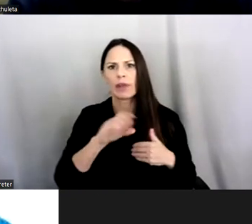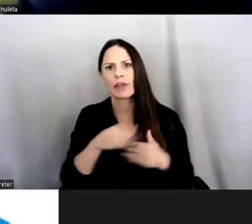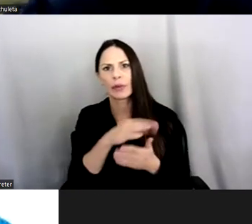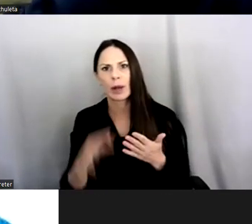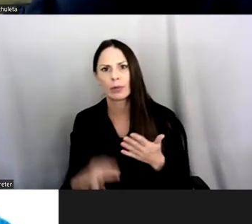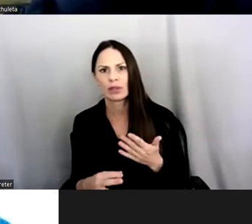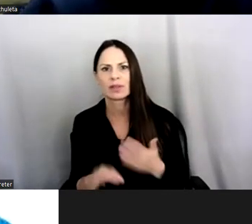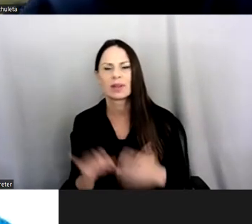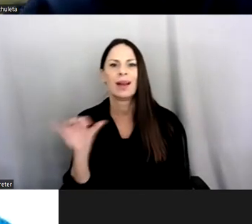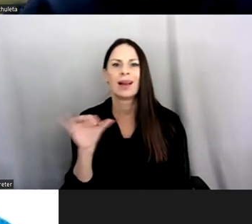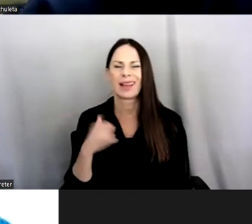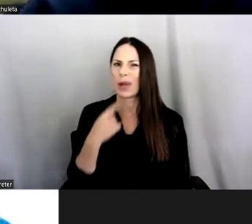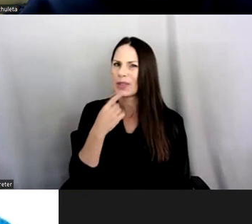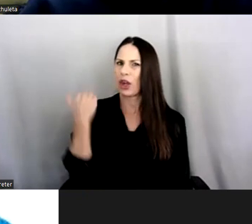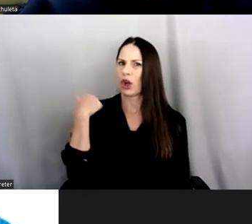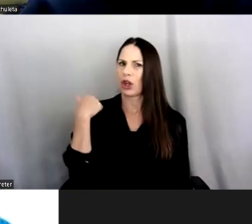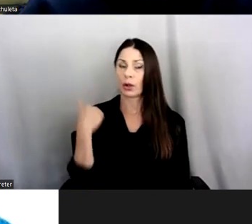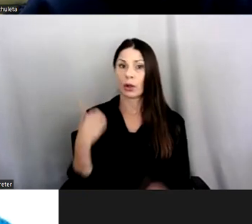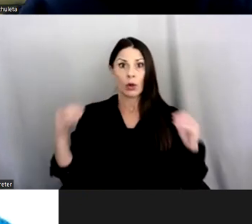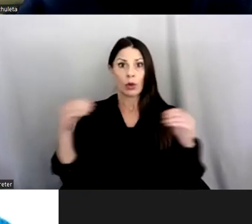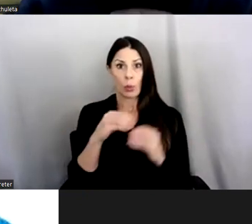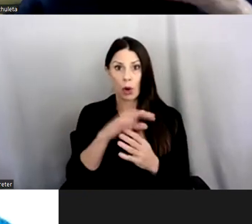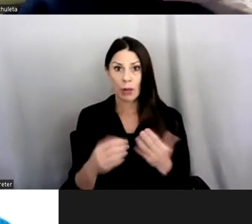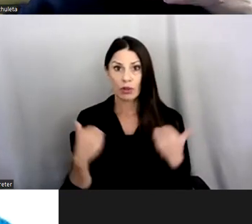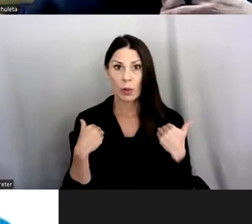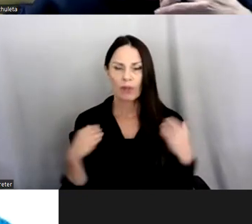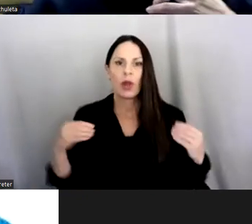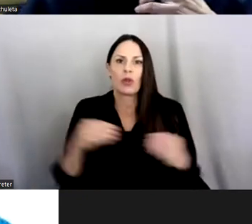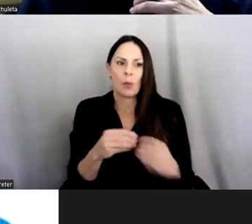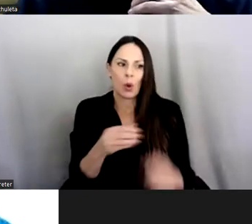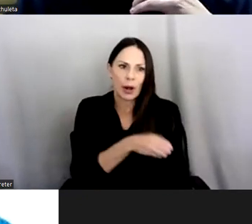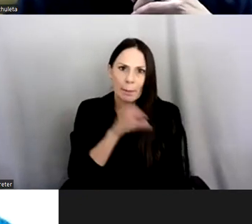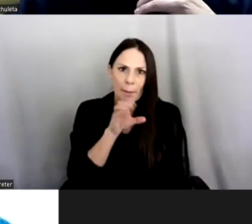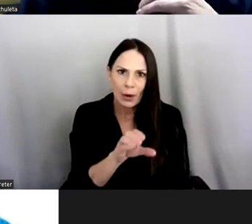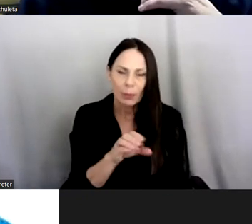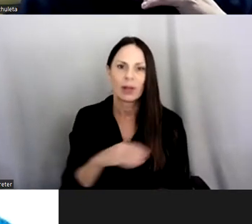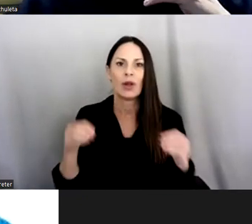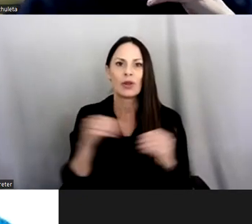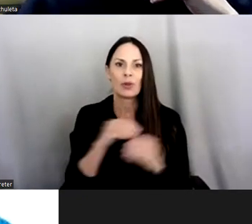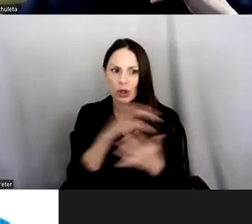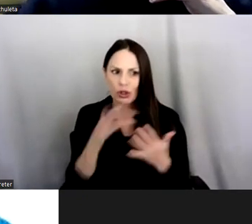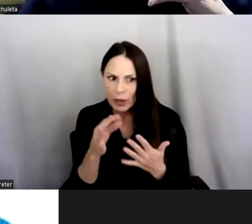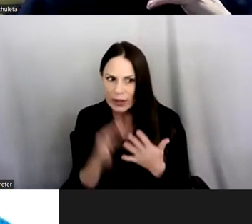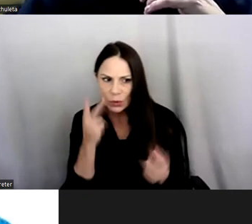more options we have, the more empowerment there is, the more choices we have to see what is going to work.